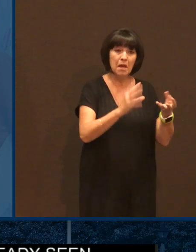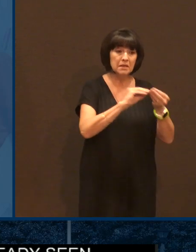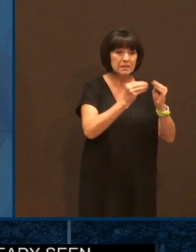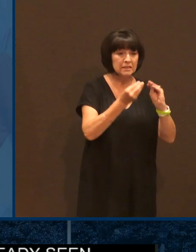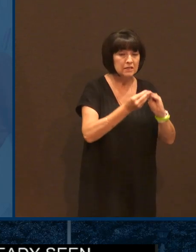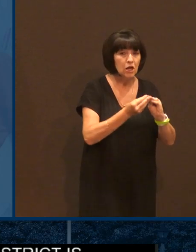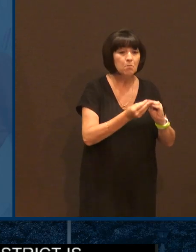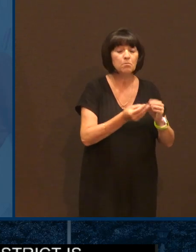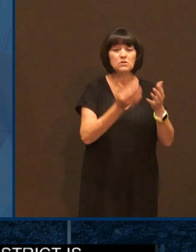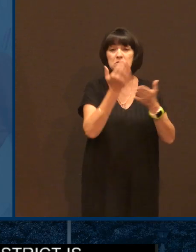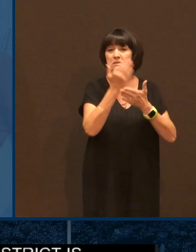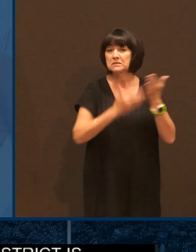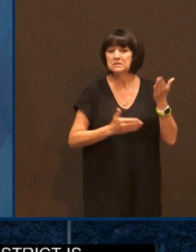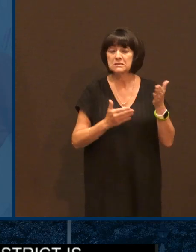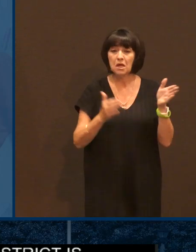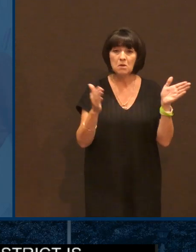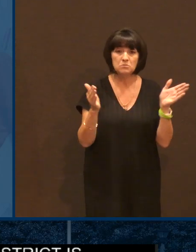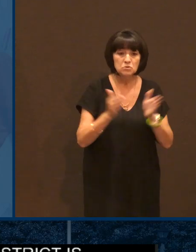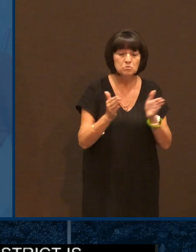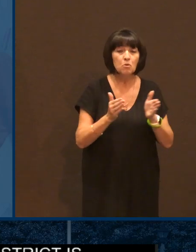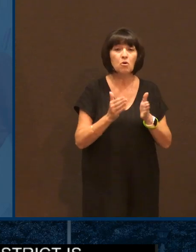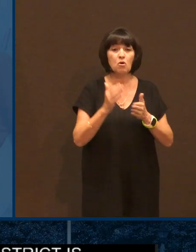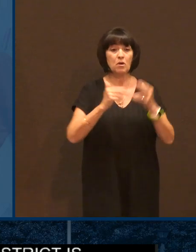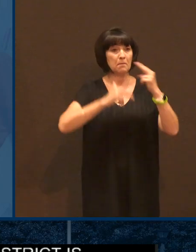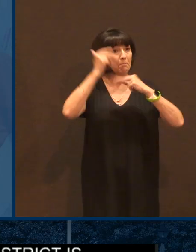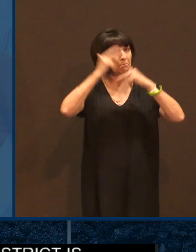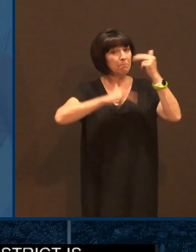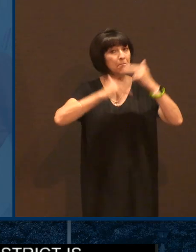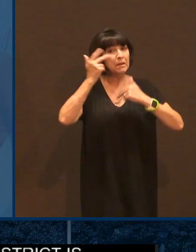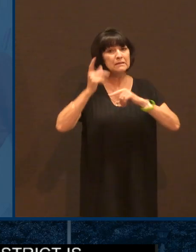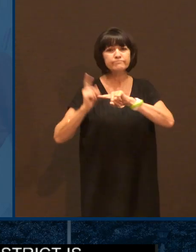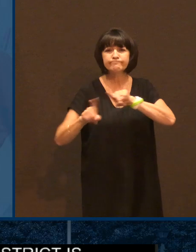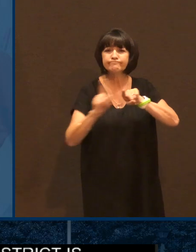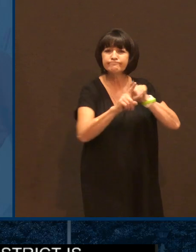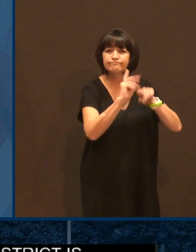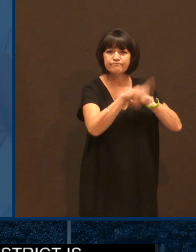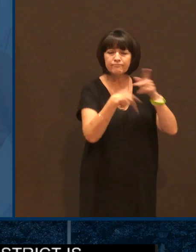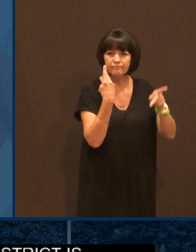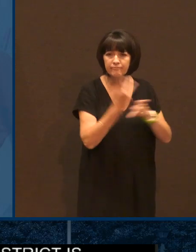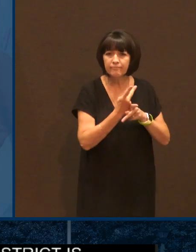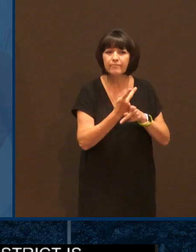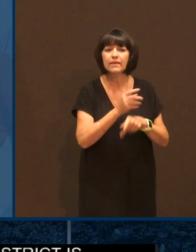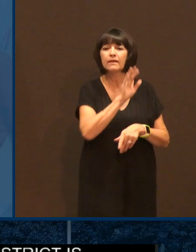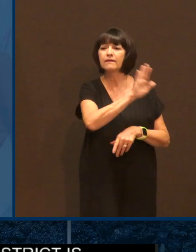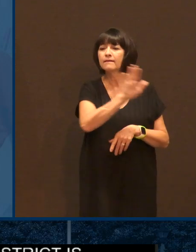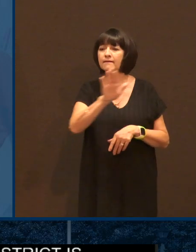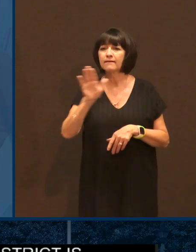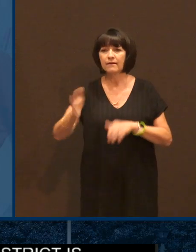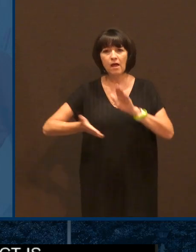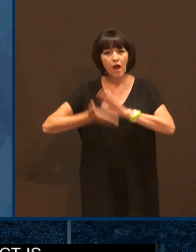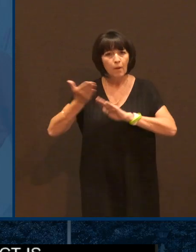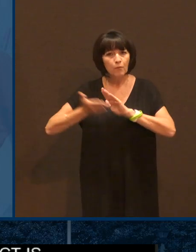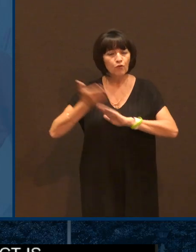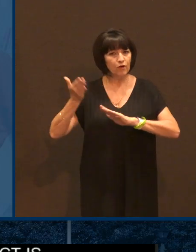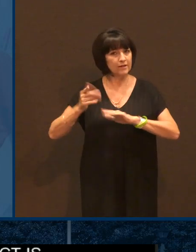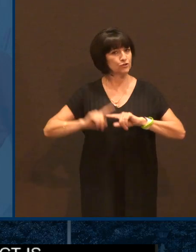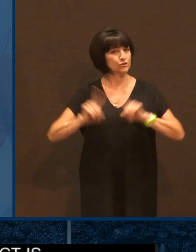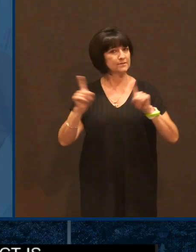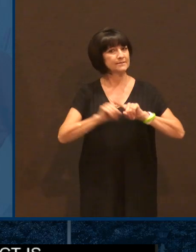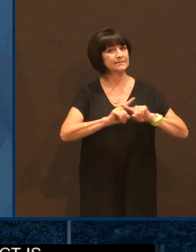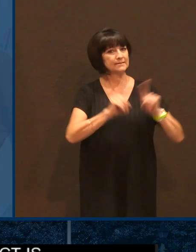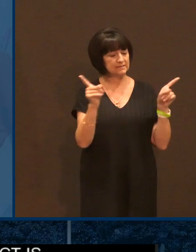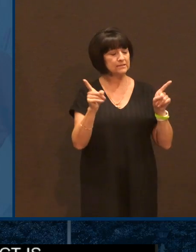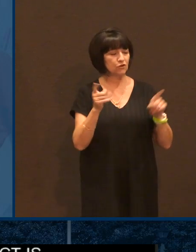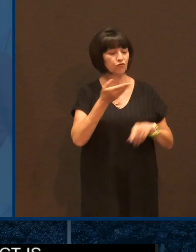school buildings, their operational needs, and so the role of the Department of Education, Dr. Bunting's here to